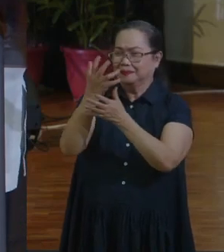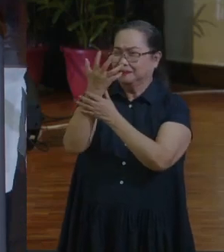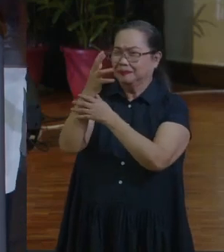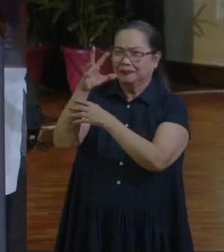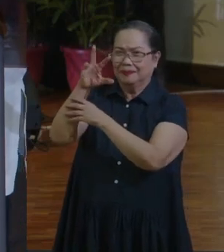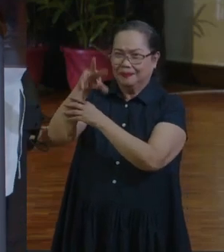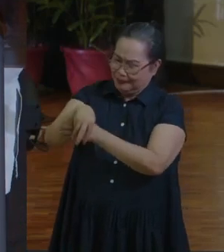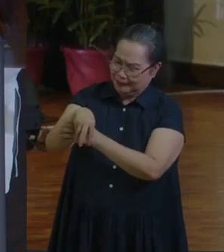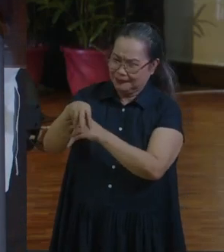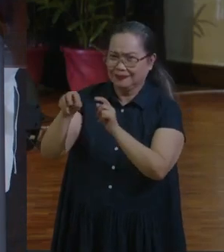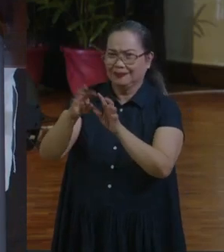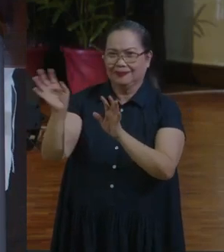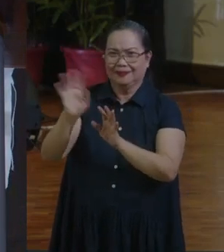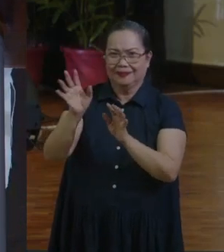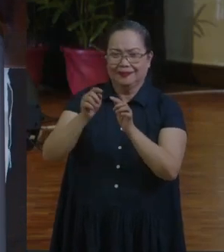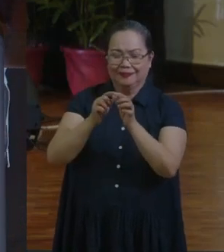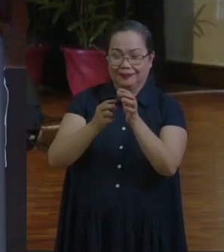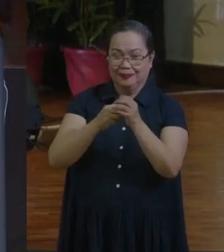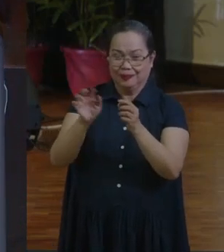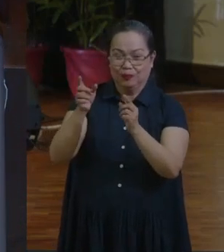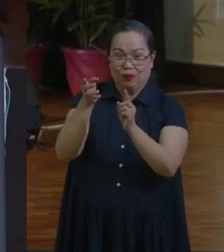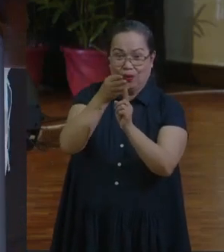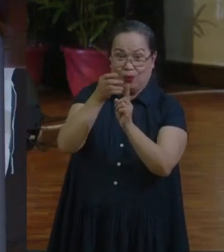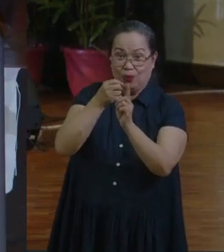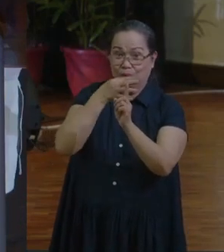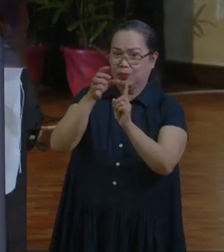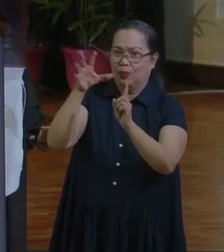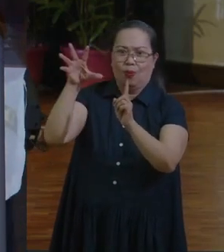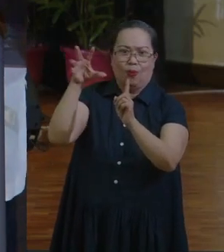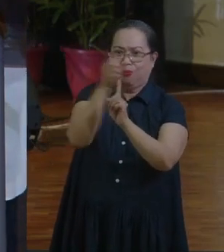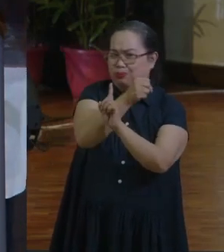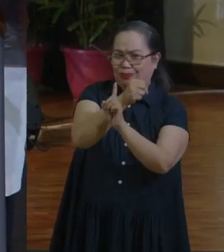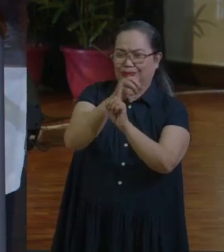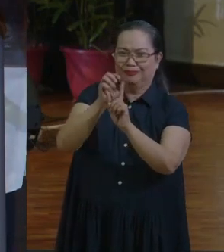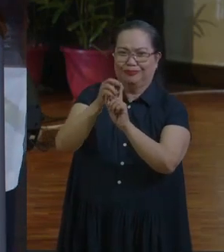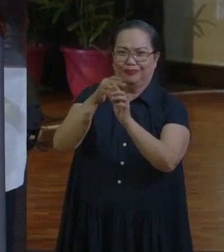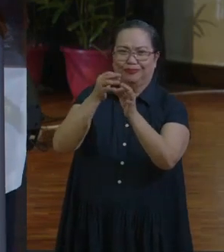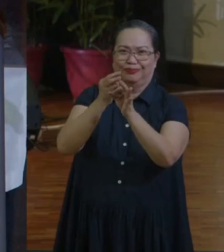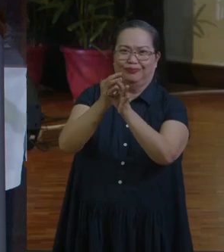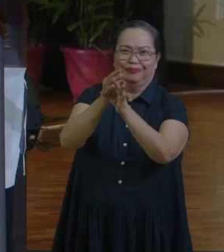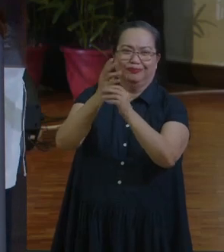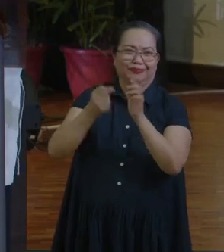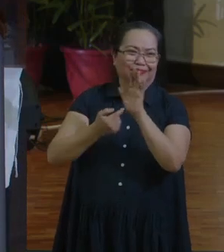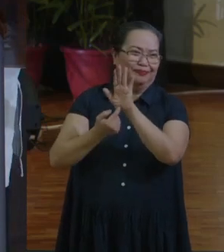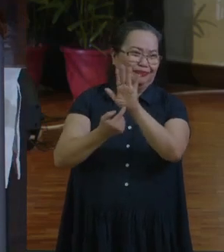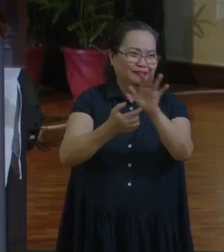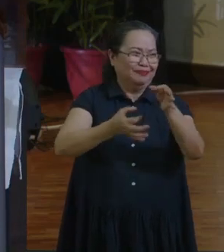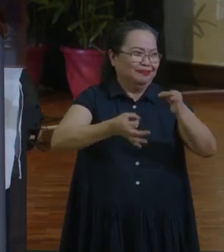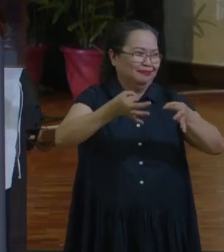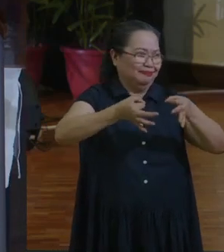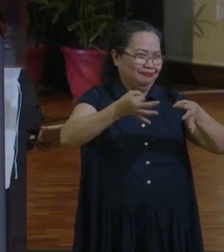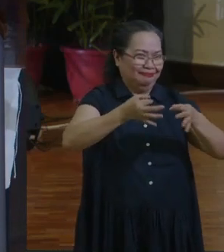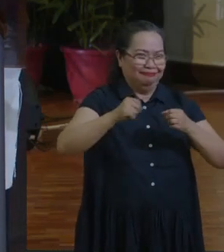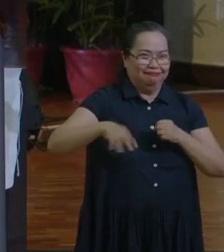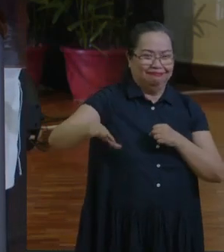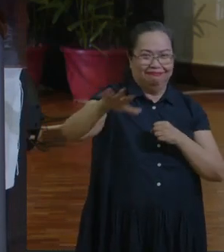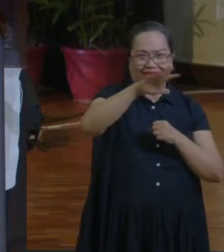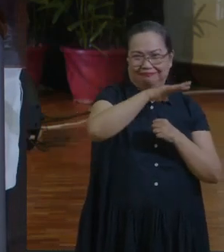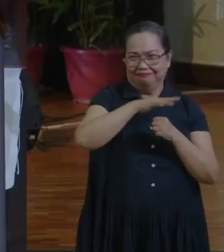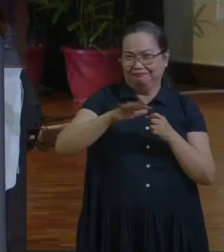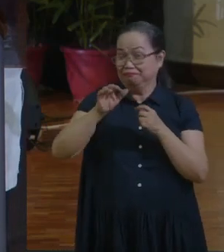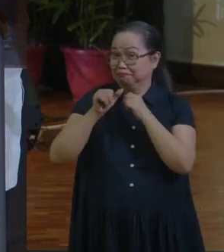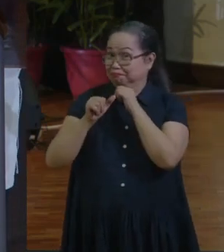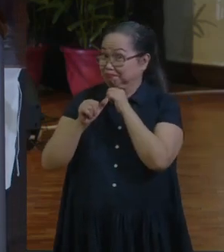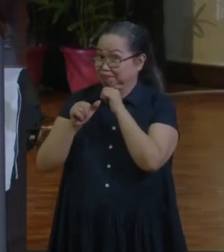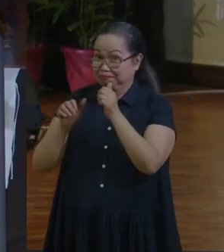not break, and a faintly burning wick he will not quench. He will faithfully bring forth justice. He will